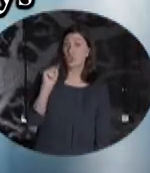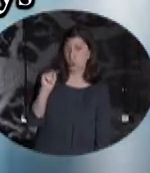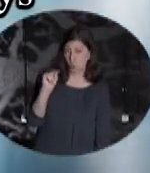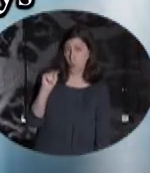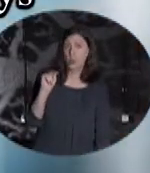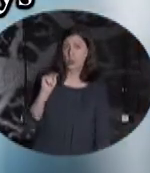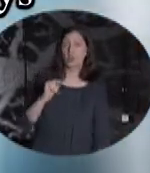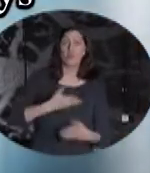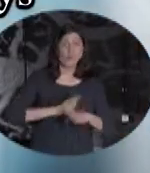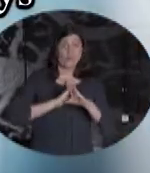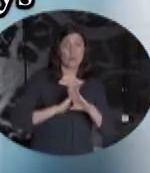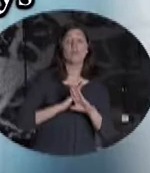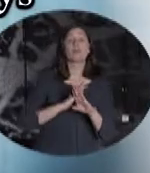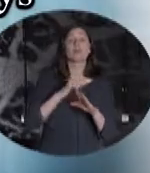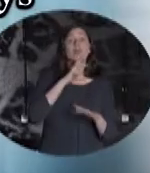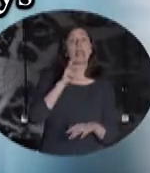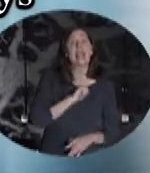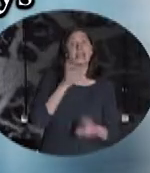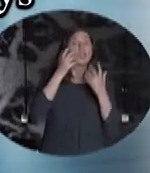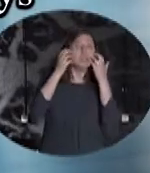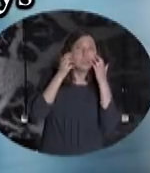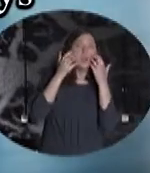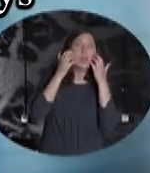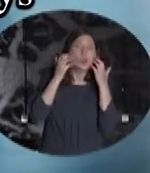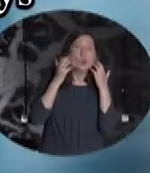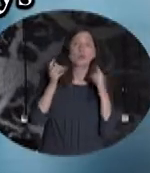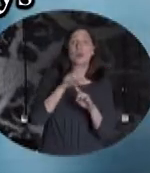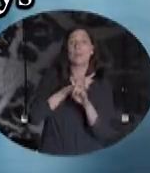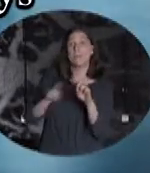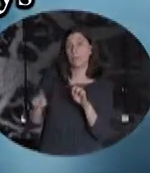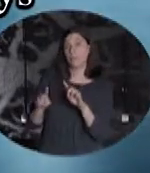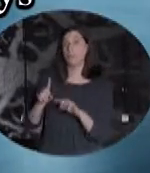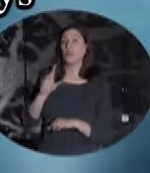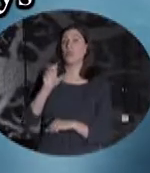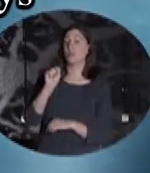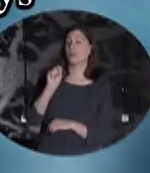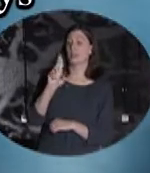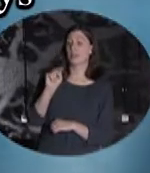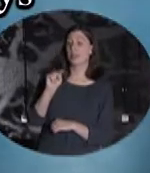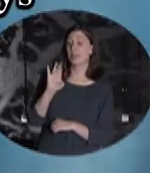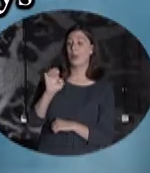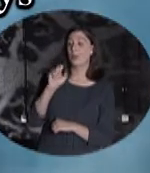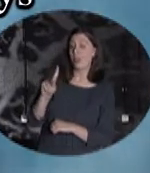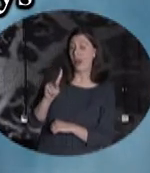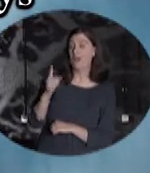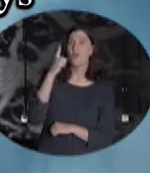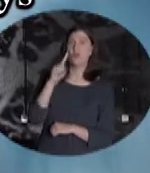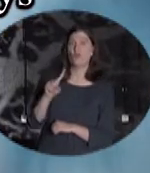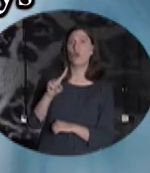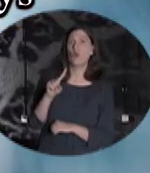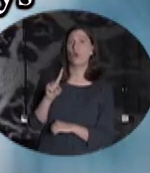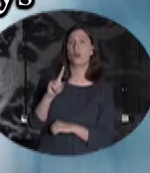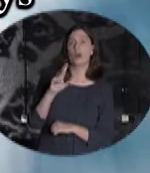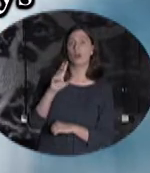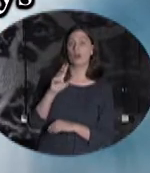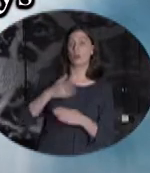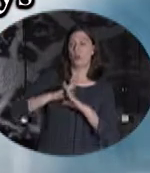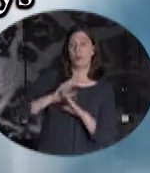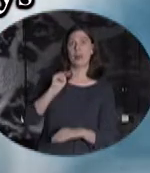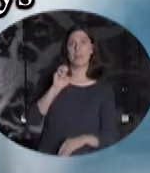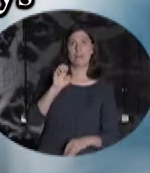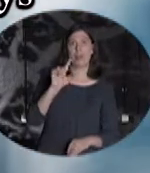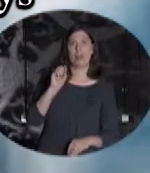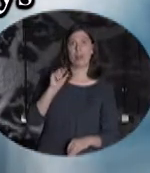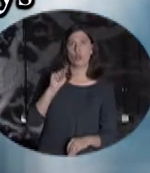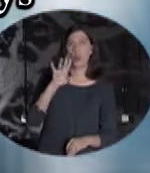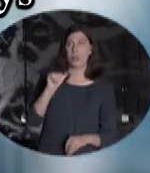aging and wrinkling, whereas sunblock protects against what causes burning and melanoma. And so you really want to choose a product that contains both of those things. Is that the